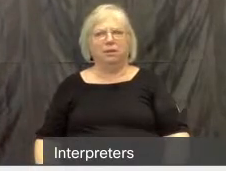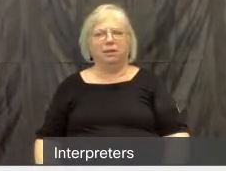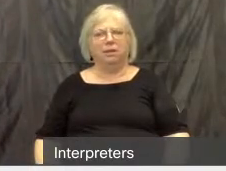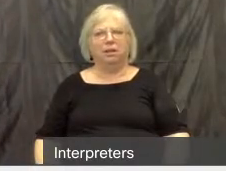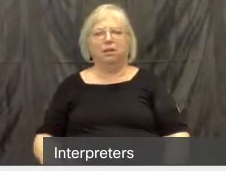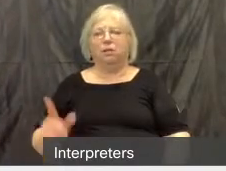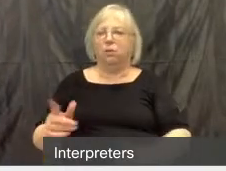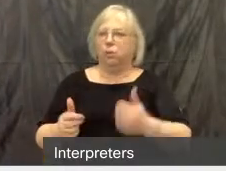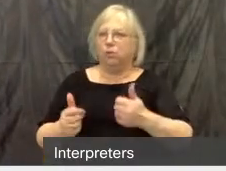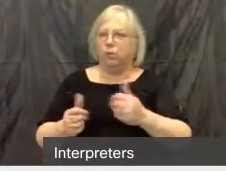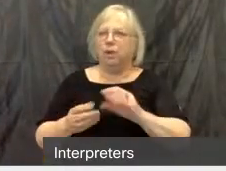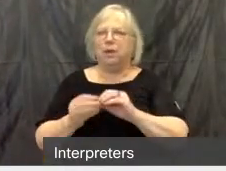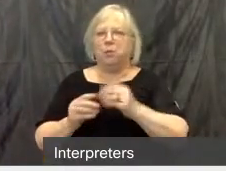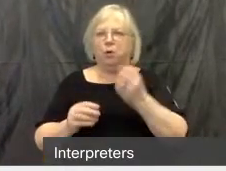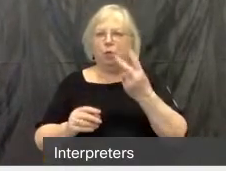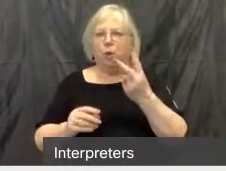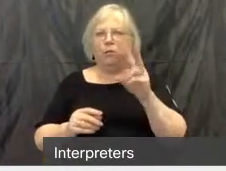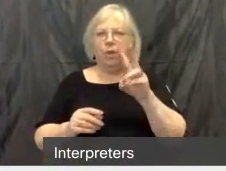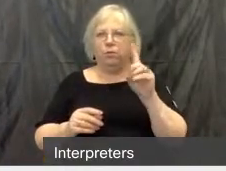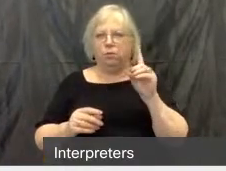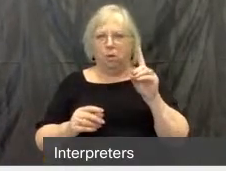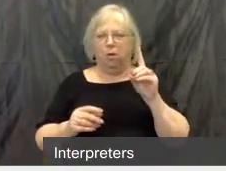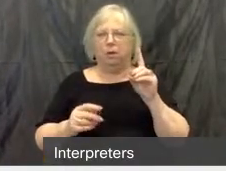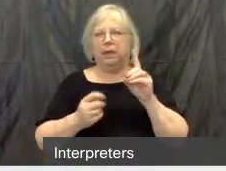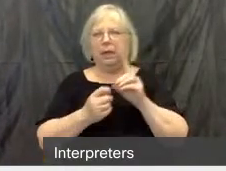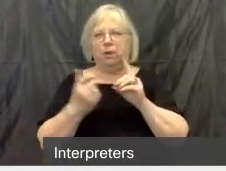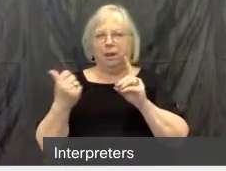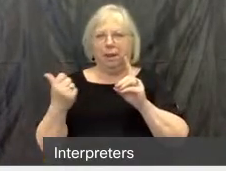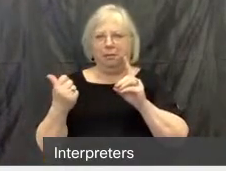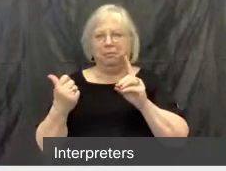Item 12 is withdrawn, so you can strike through that.